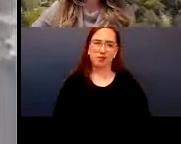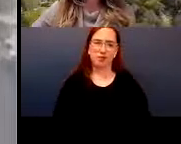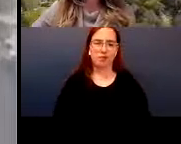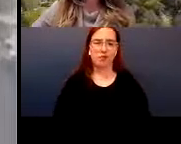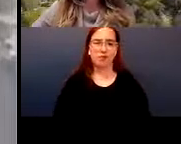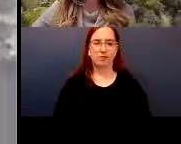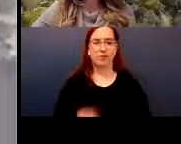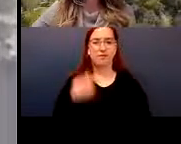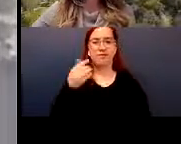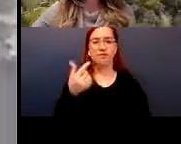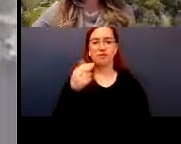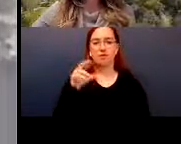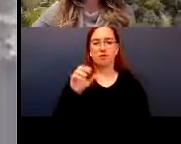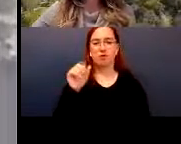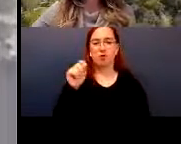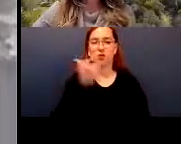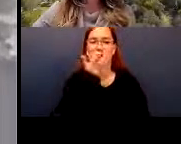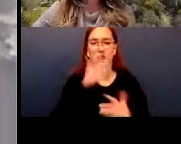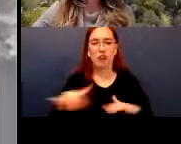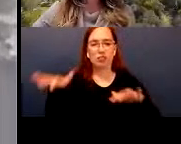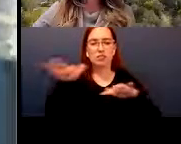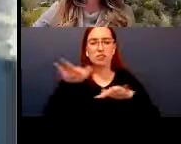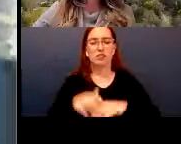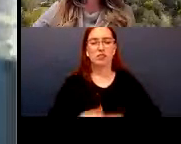Here's the Great Lawn area today.